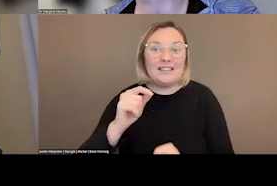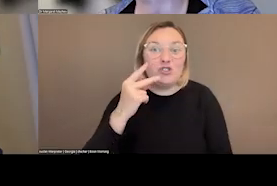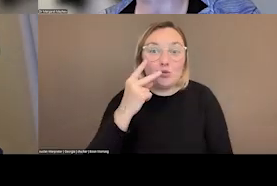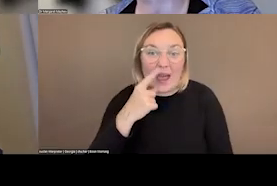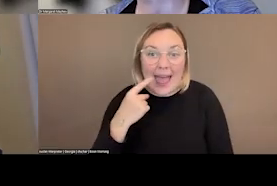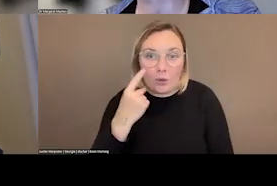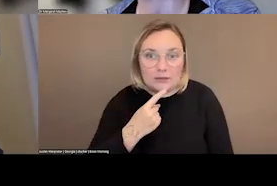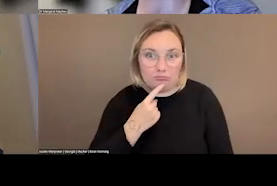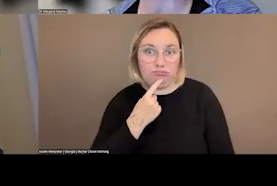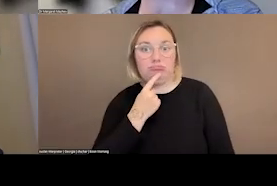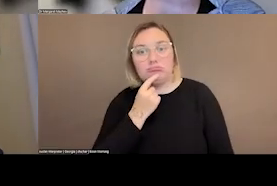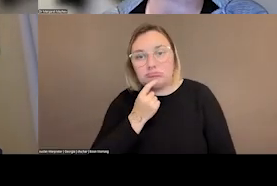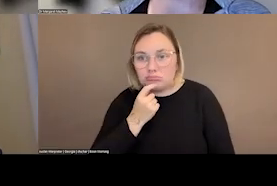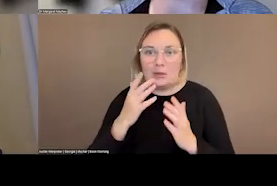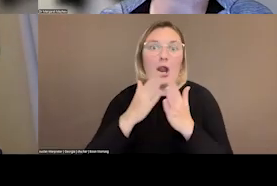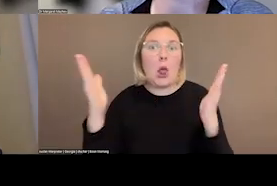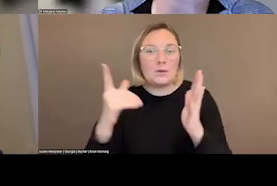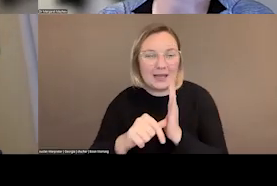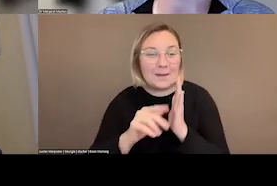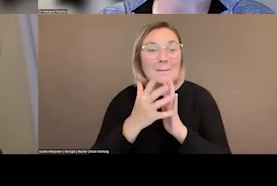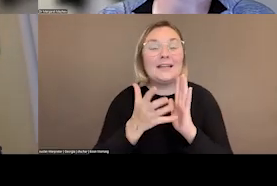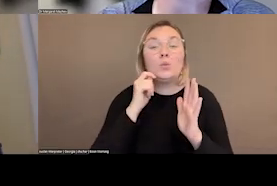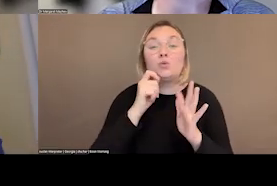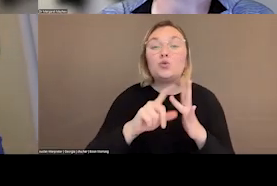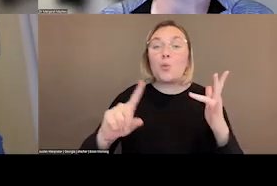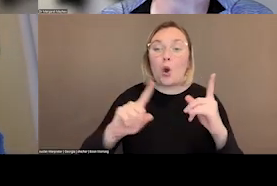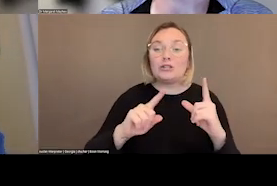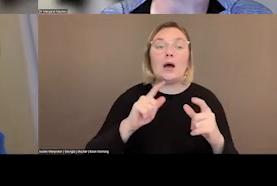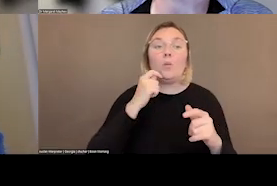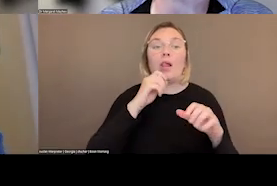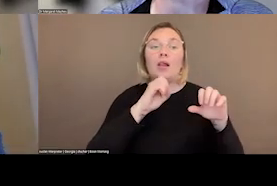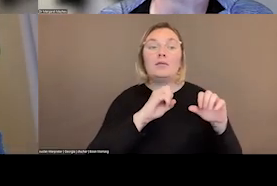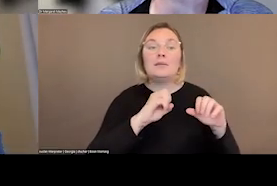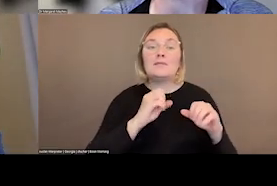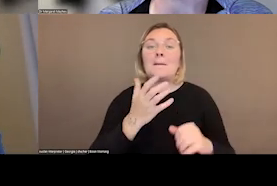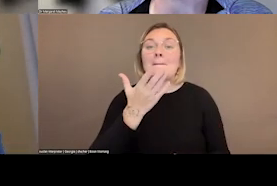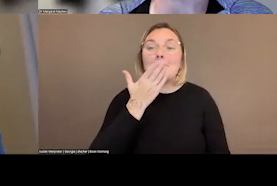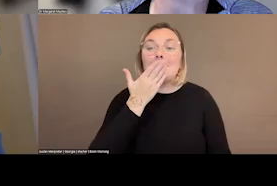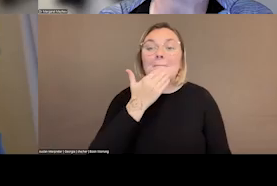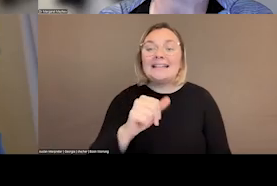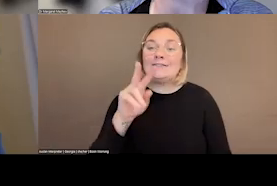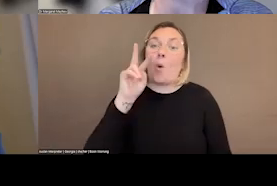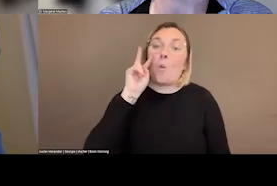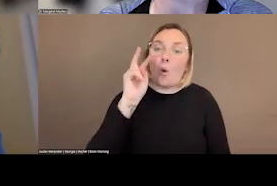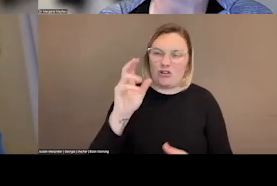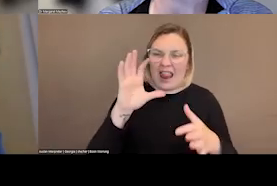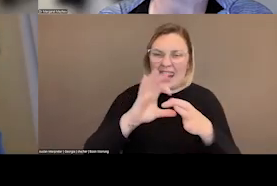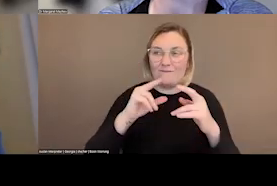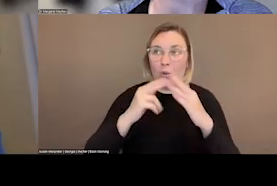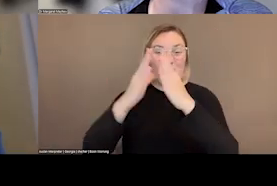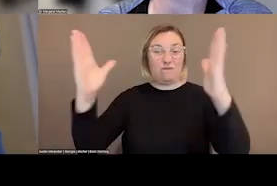with an interval. So what I'm going to do here is I'm just going to say, please watch